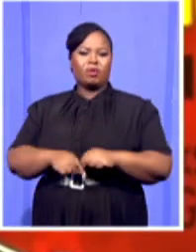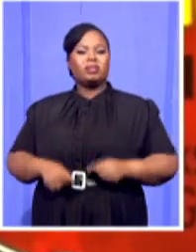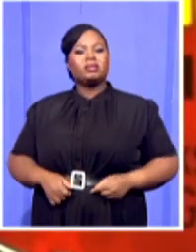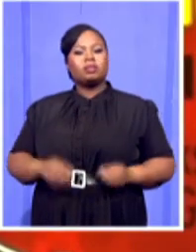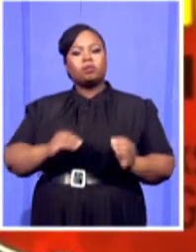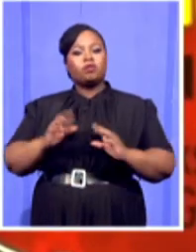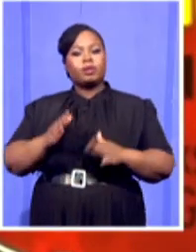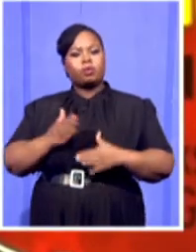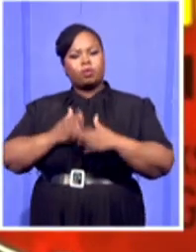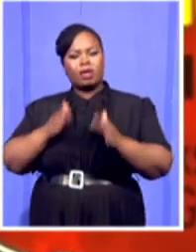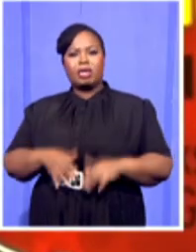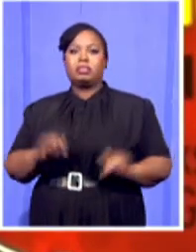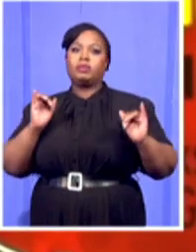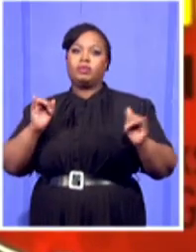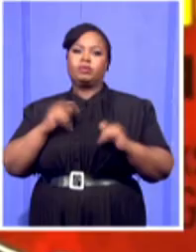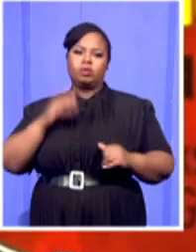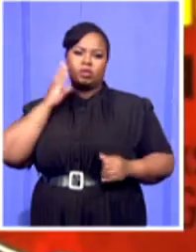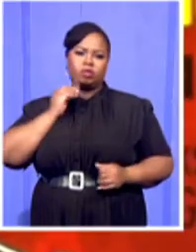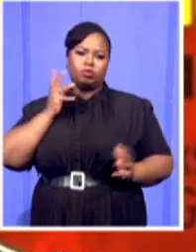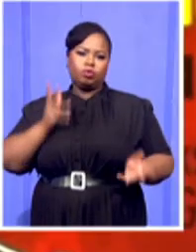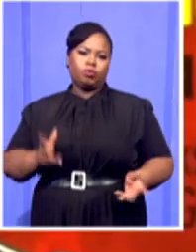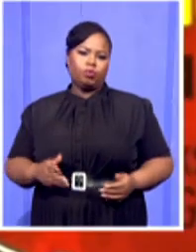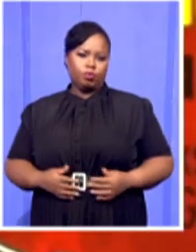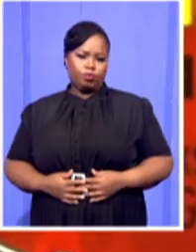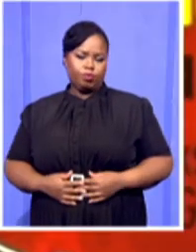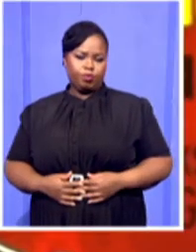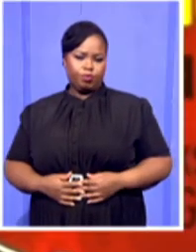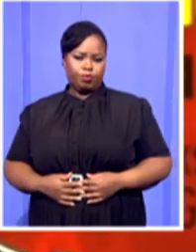are in a crisis that we're in.